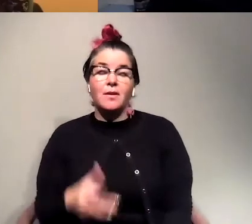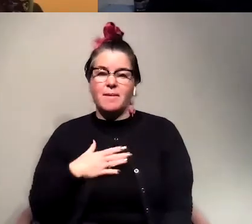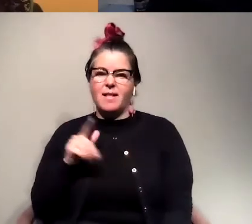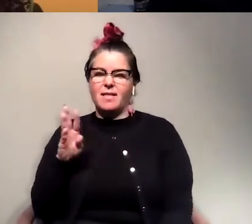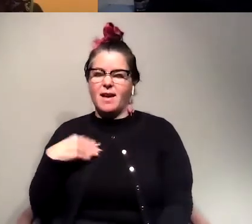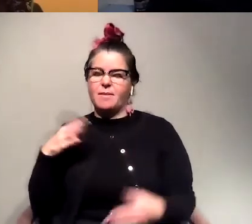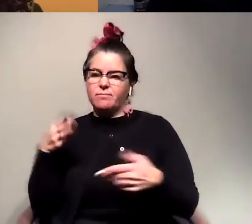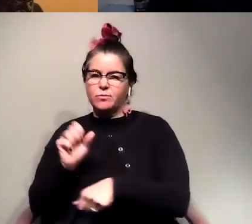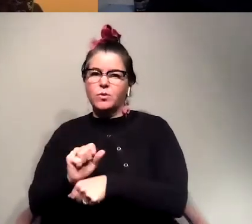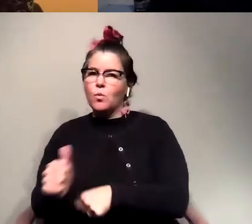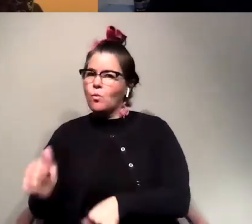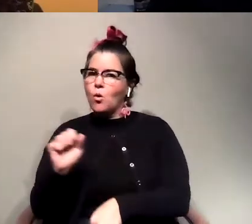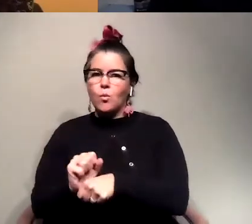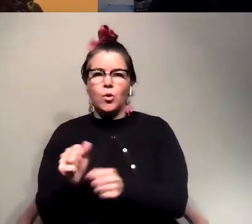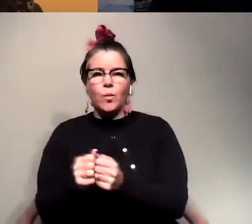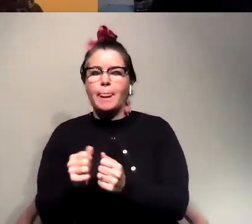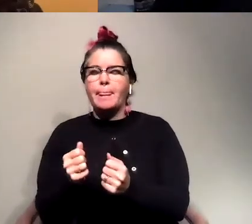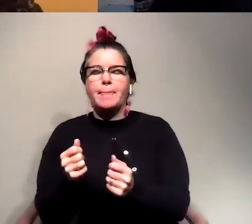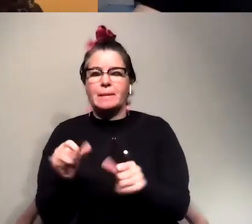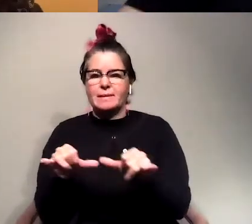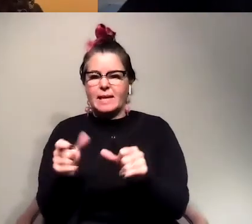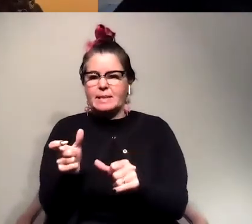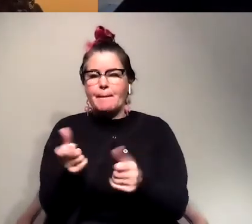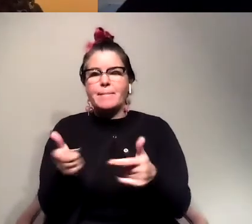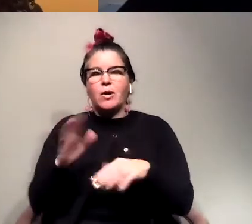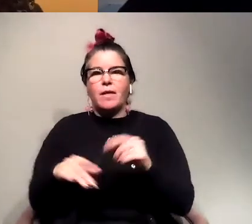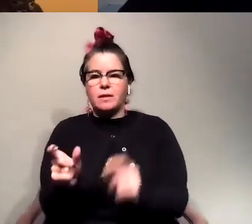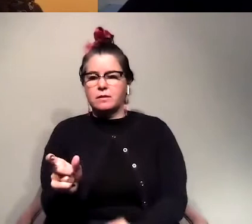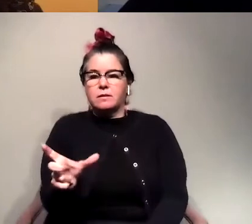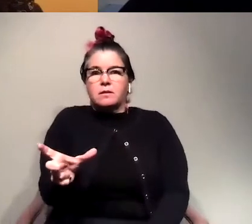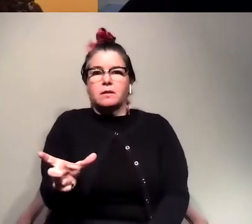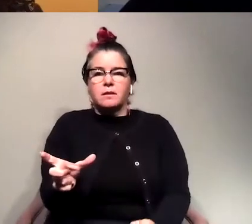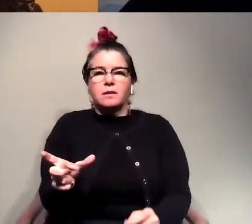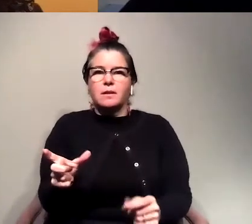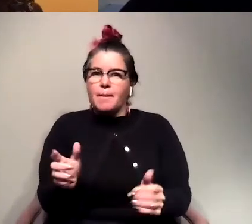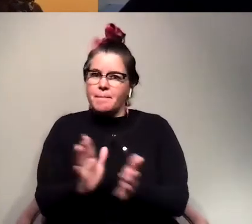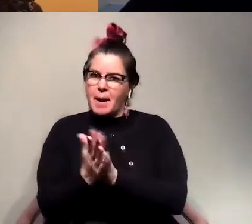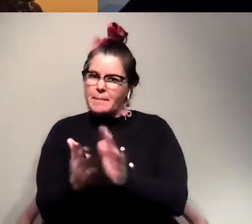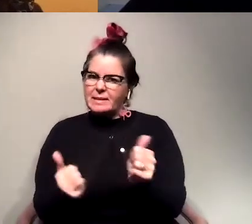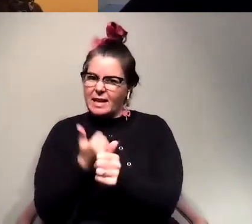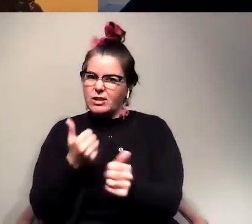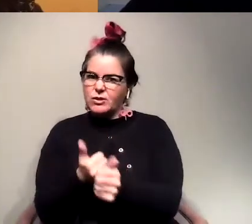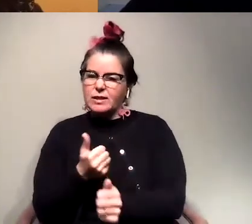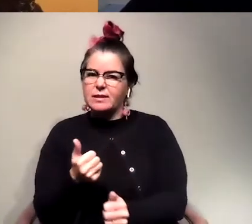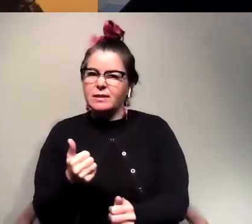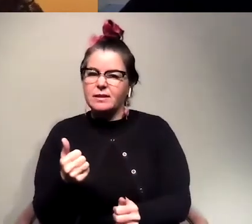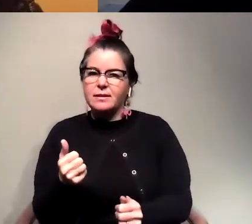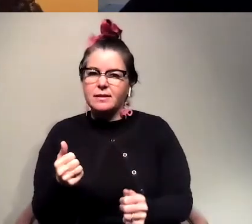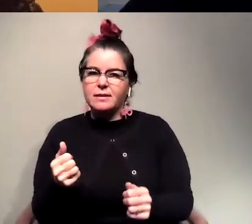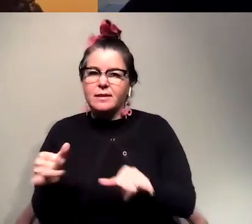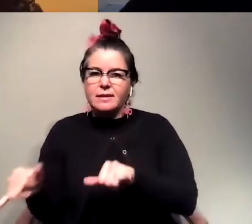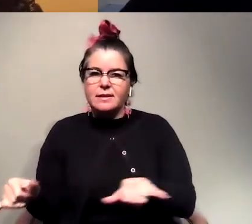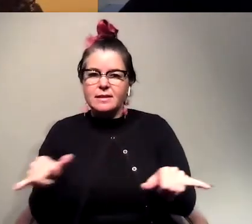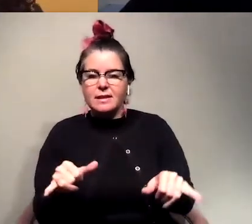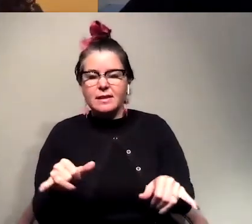with won't work with manta shrimp that are bigger than this, because after that they get too dangerous. Because I mean, their nickname is thumb